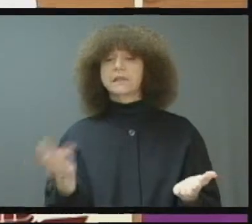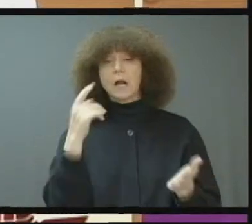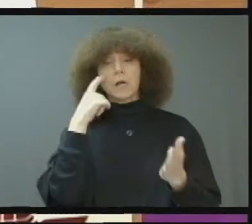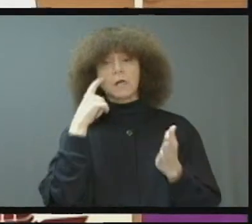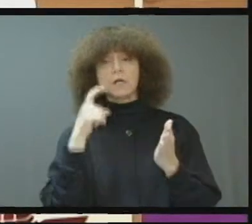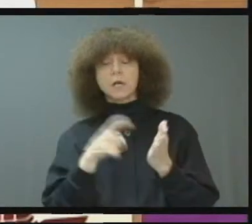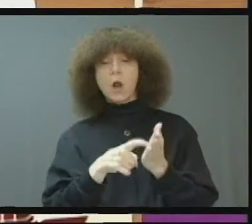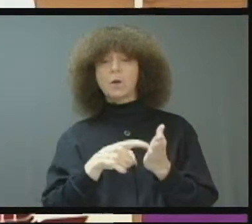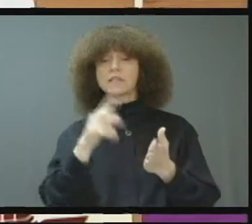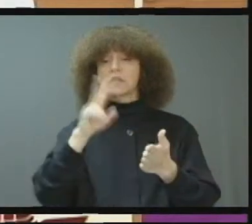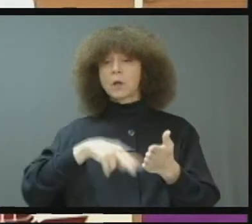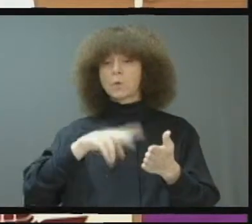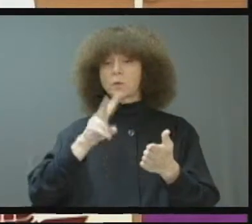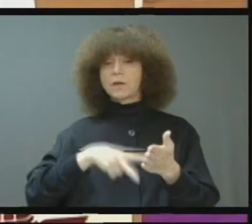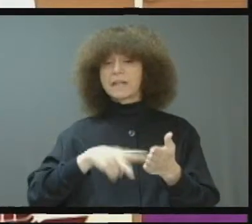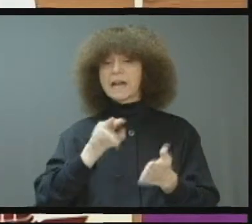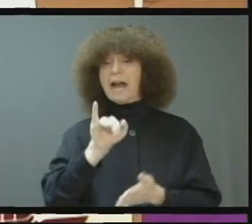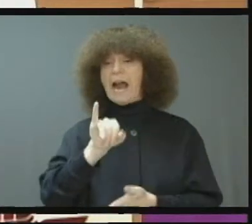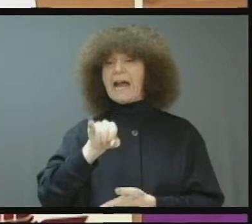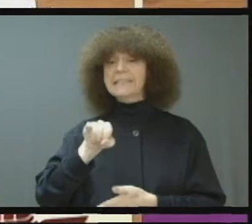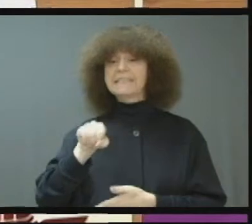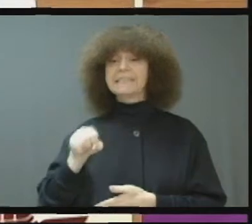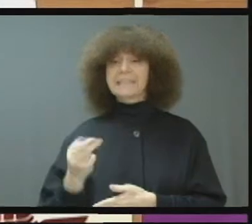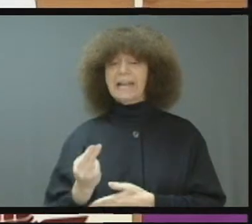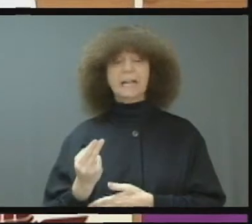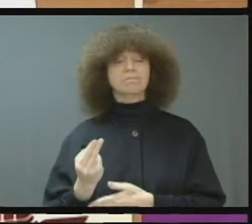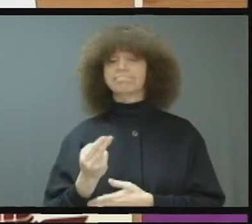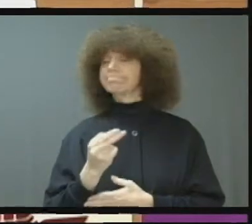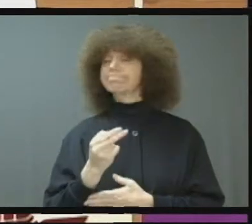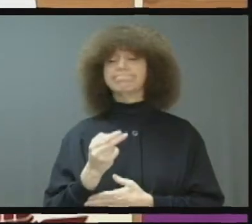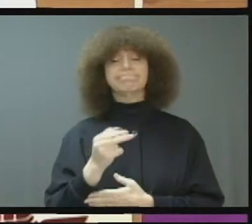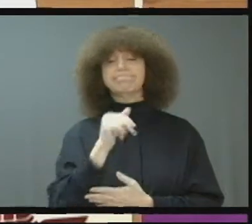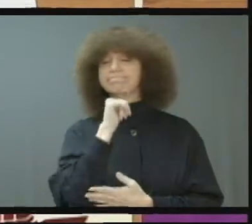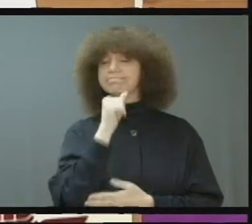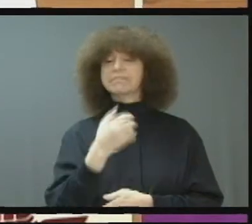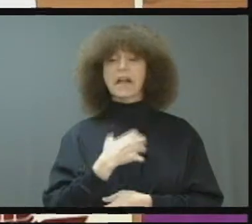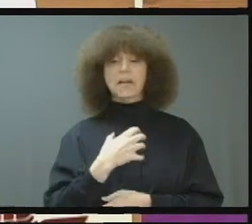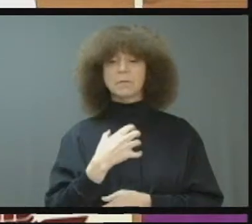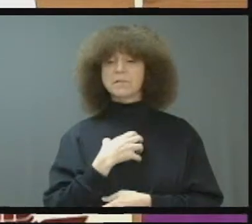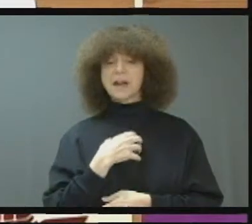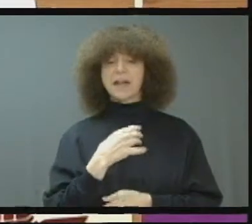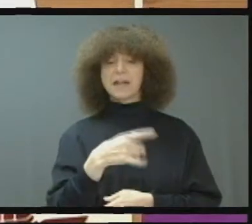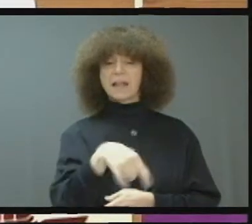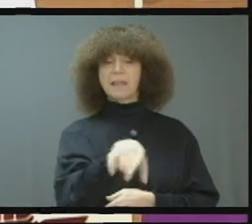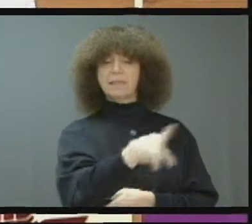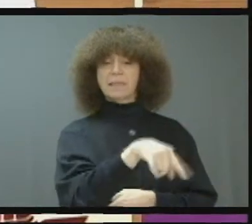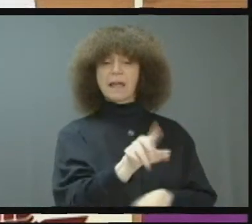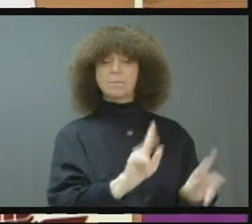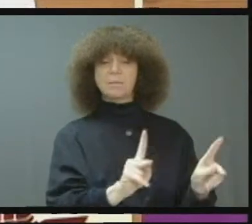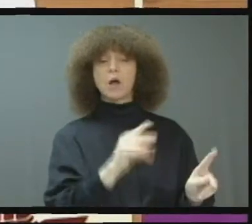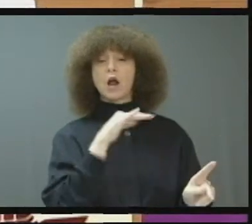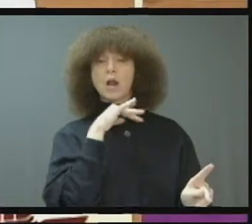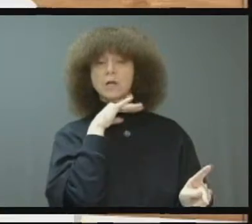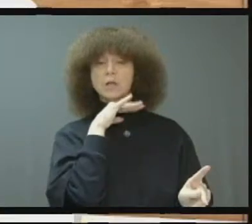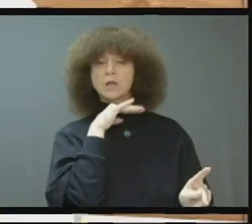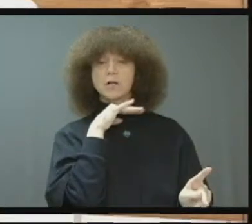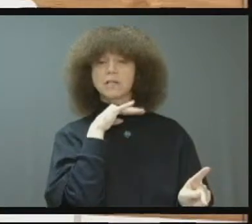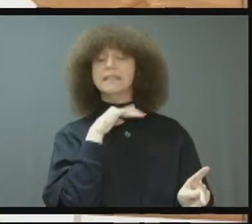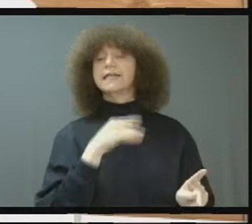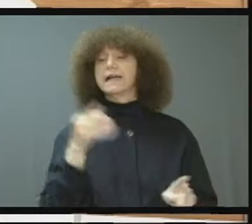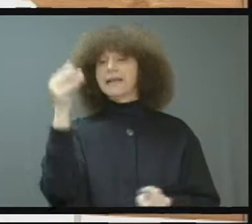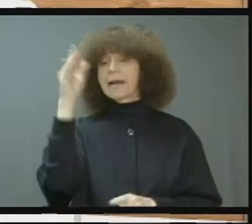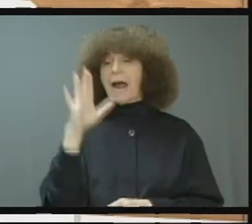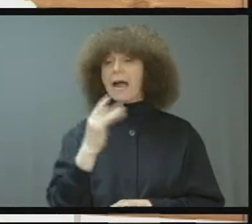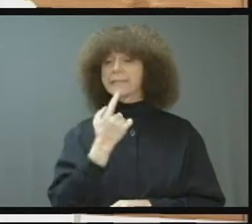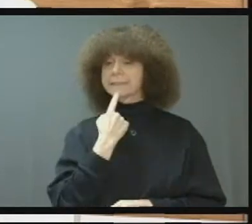Notice in our reading that Isaiah didn't complain that other people are dirty and filthy. He